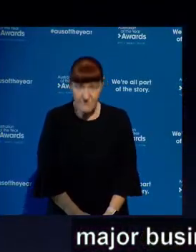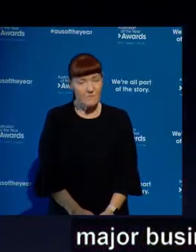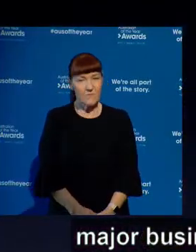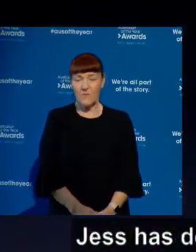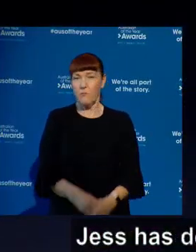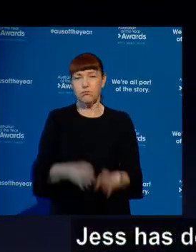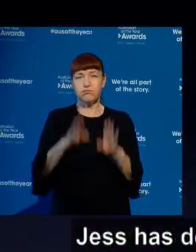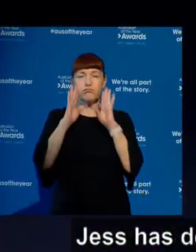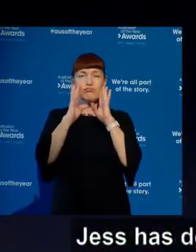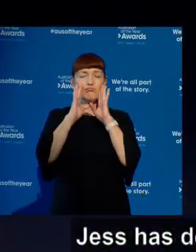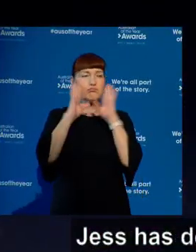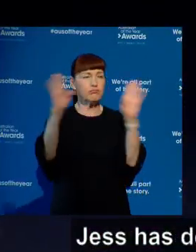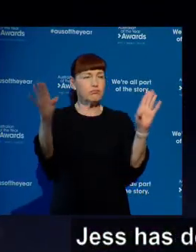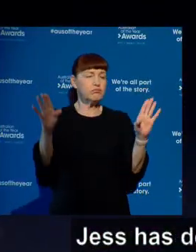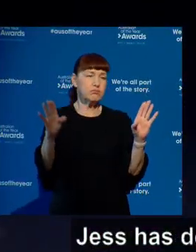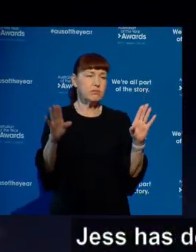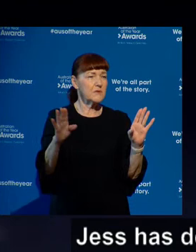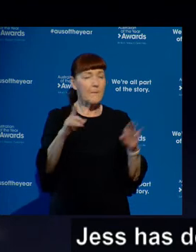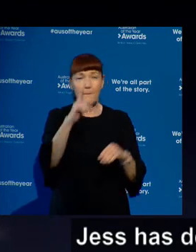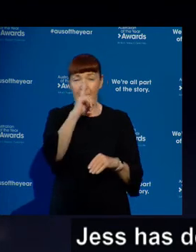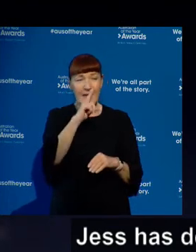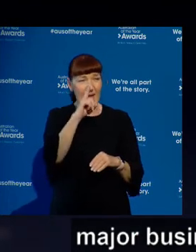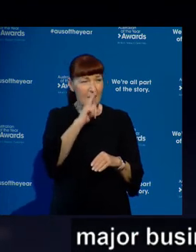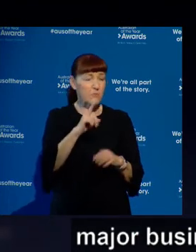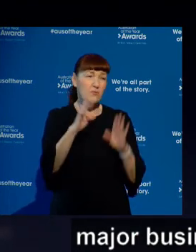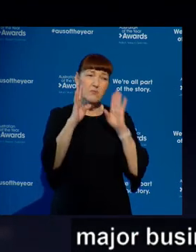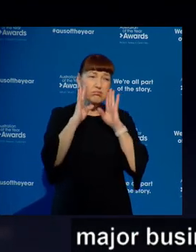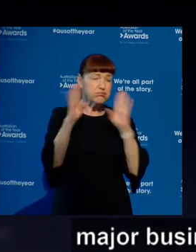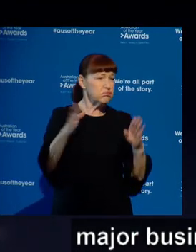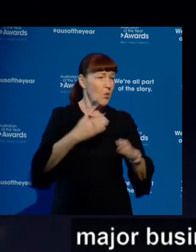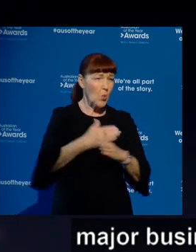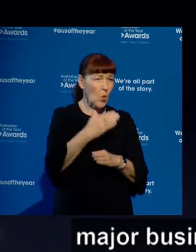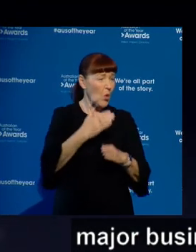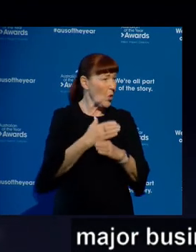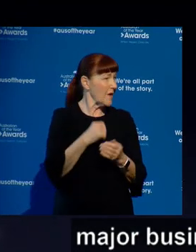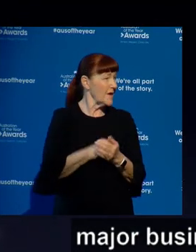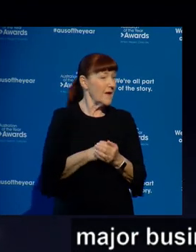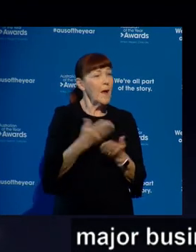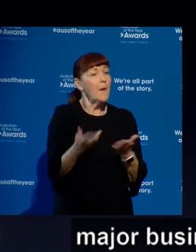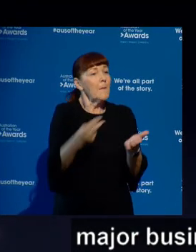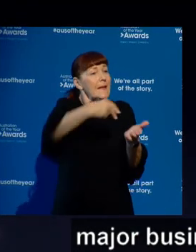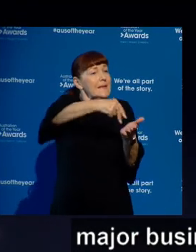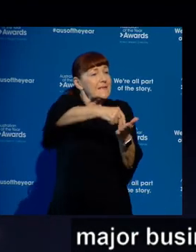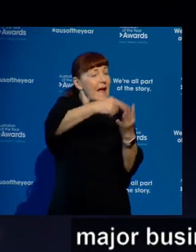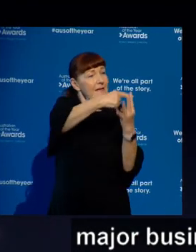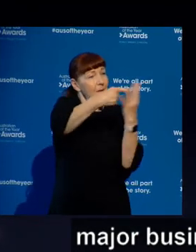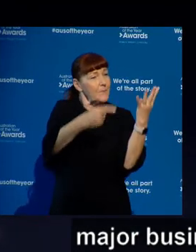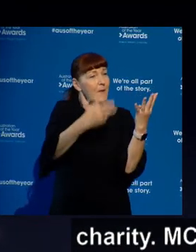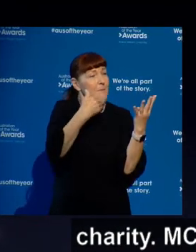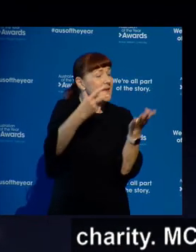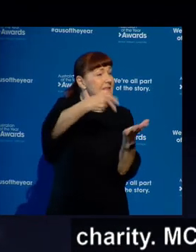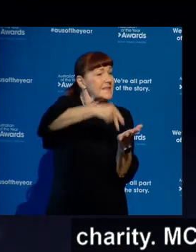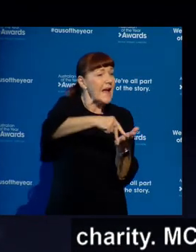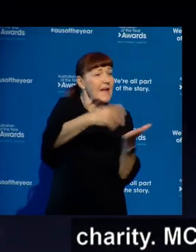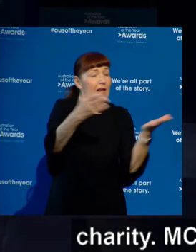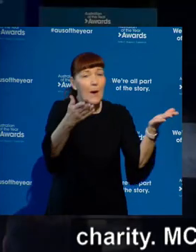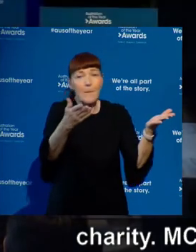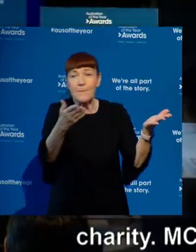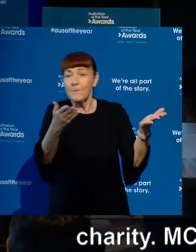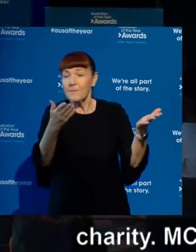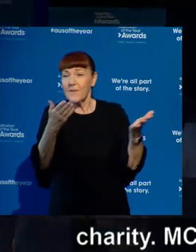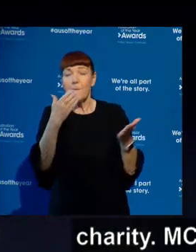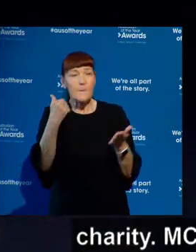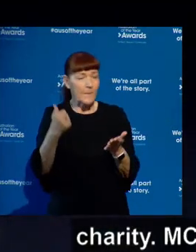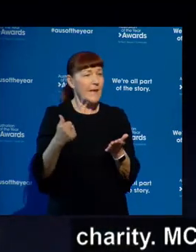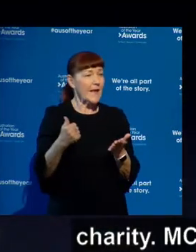Amazing people doing amazing things. Can I ask the 4 nominees to stand up where you are? And please